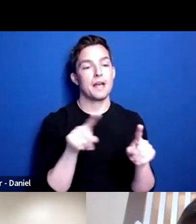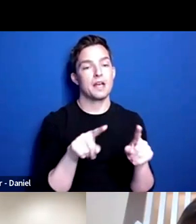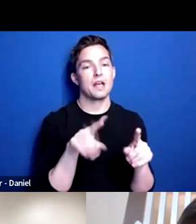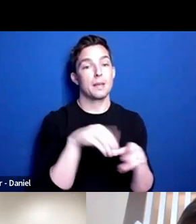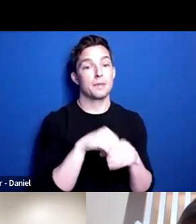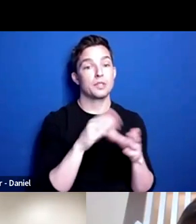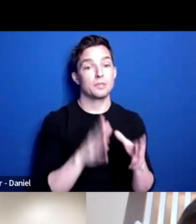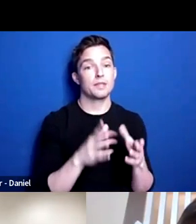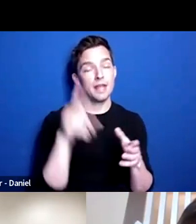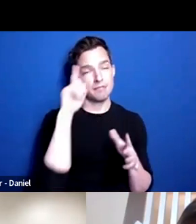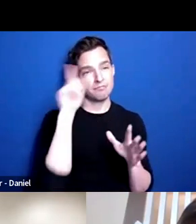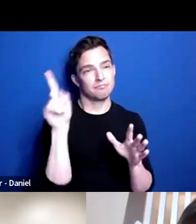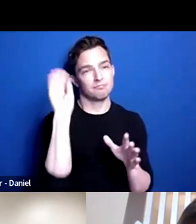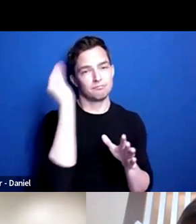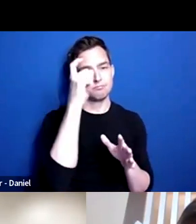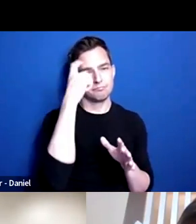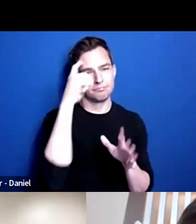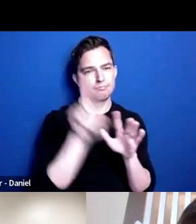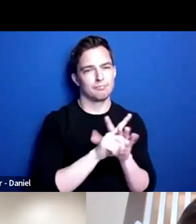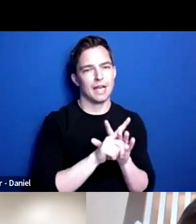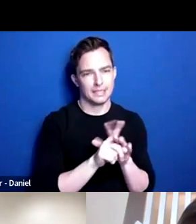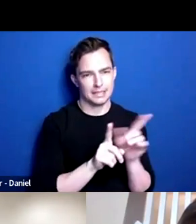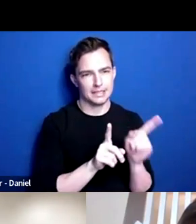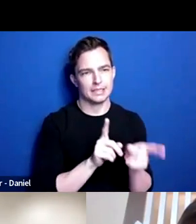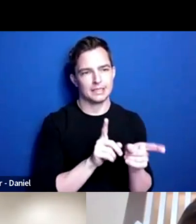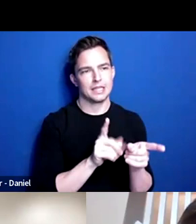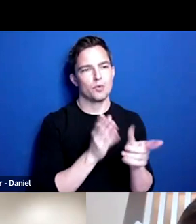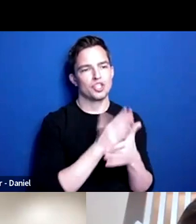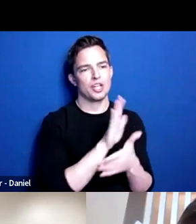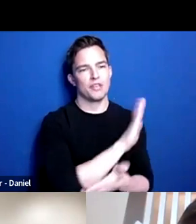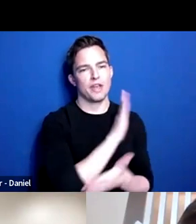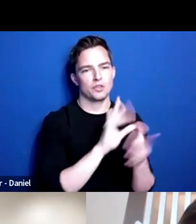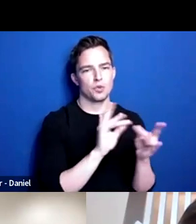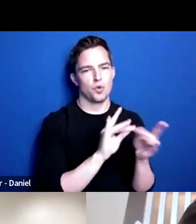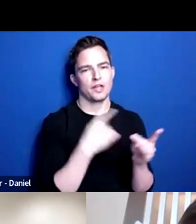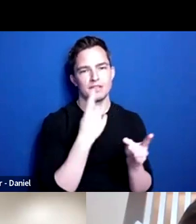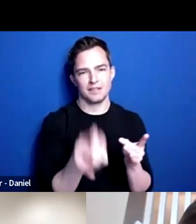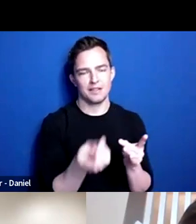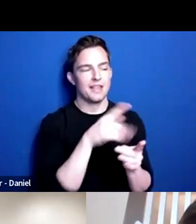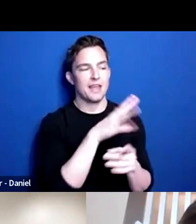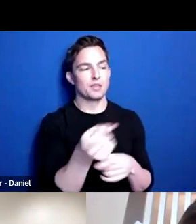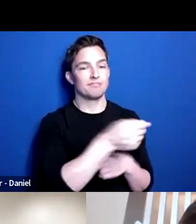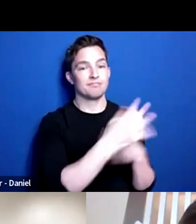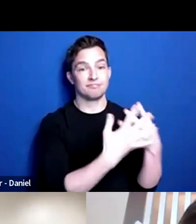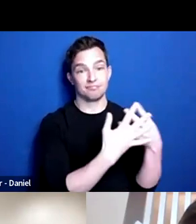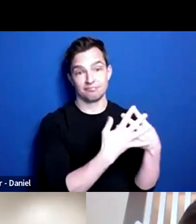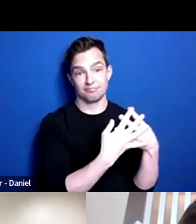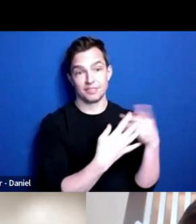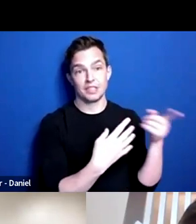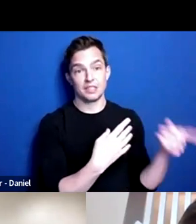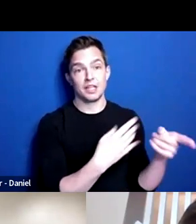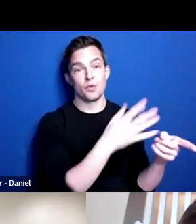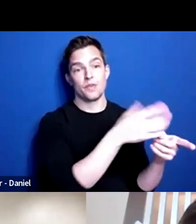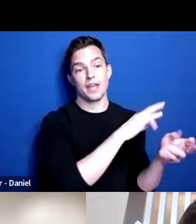participant that comes to mind that I wanted to share their story with you all, they were incarcerated, and when they